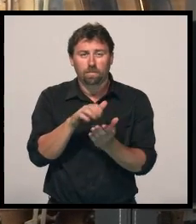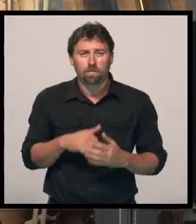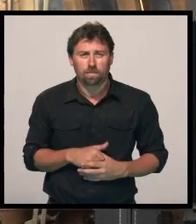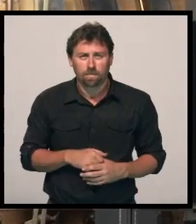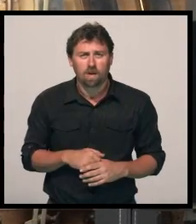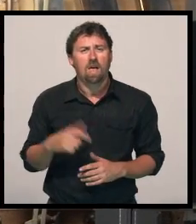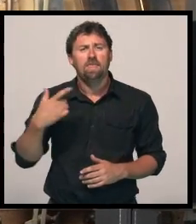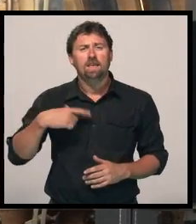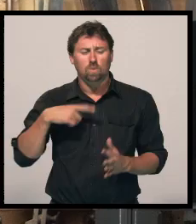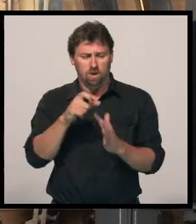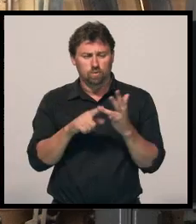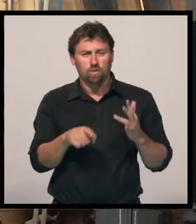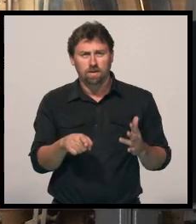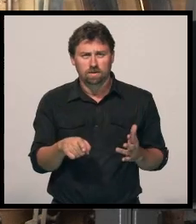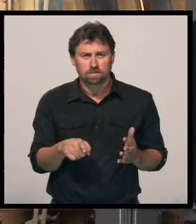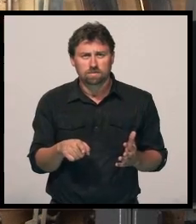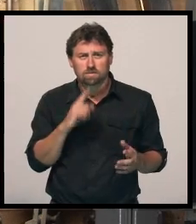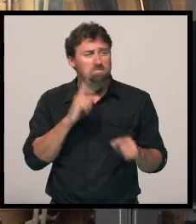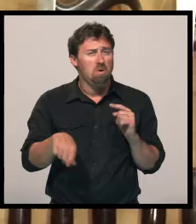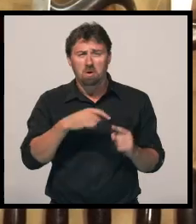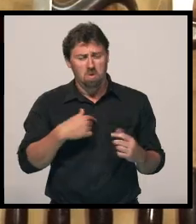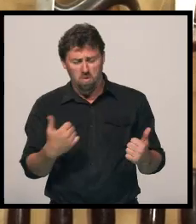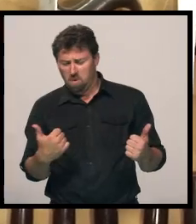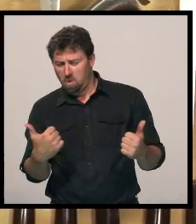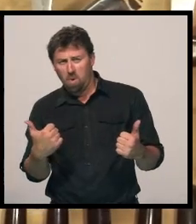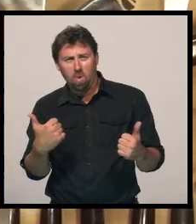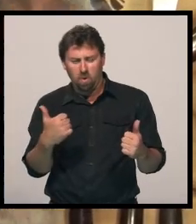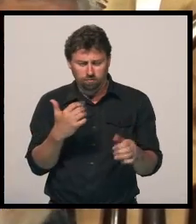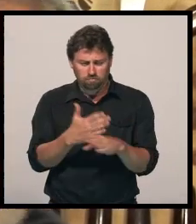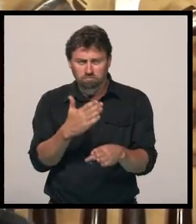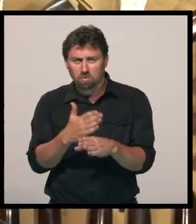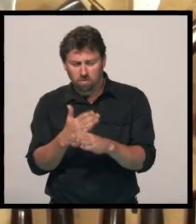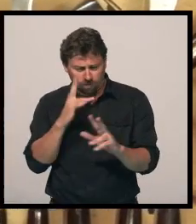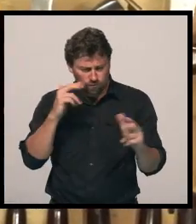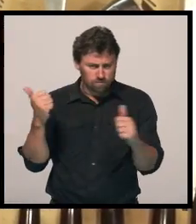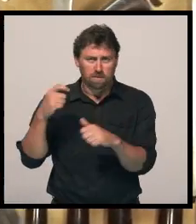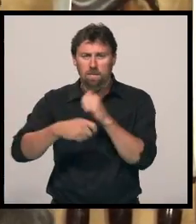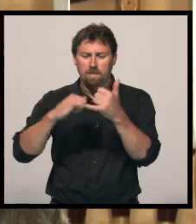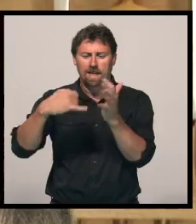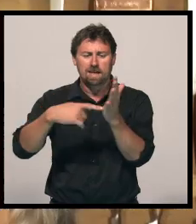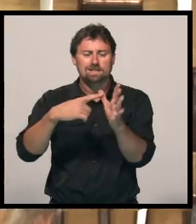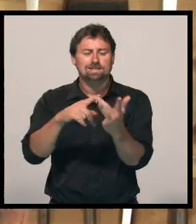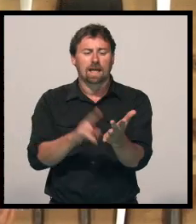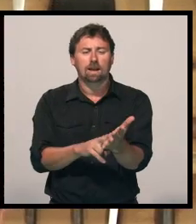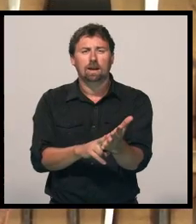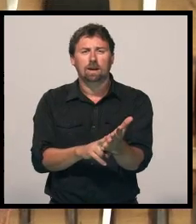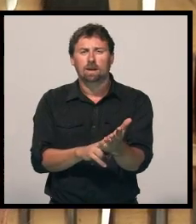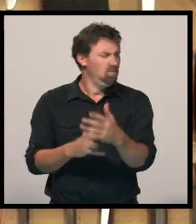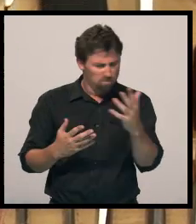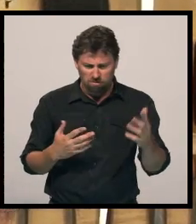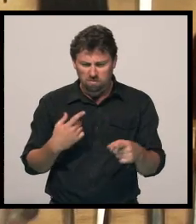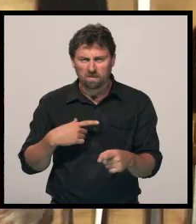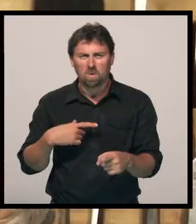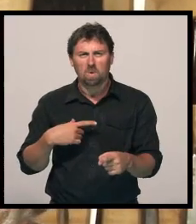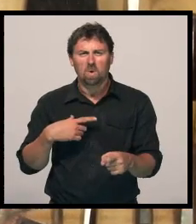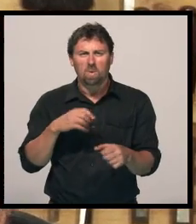purpose for doing it. A lot of times you can do a really good job, and then when you go to stain the job, all of a sudden the timber furs up